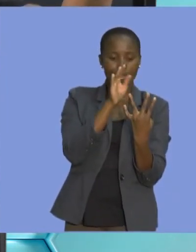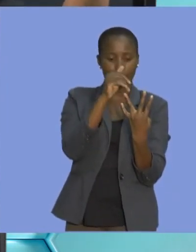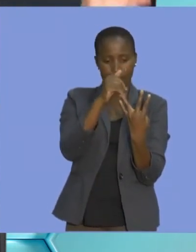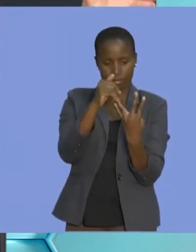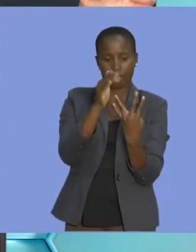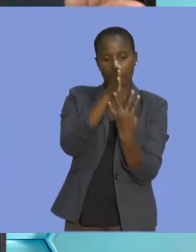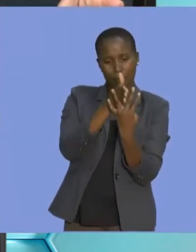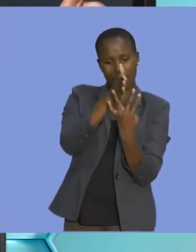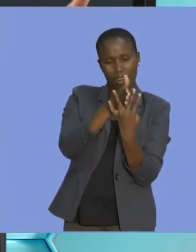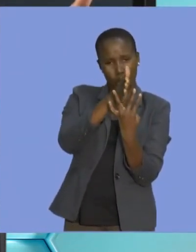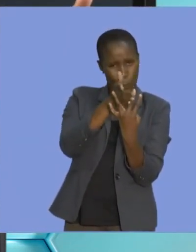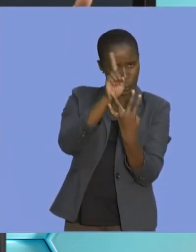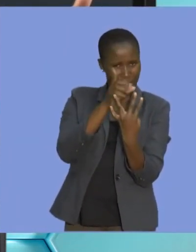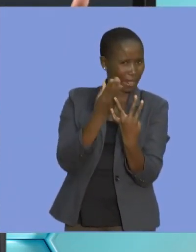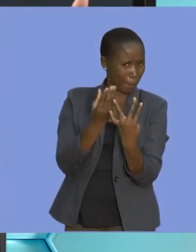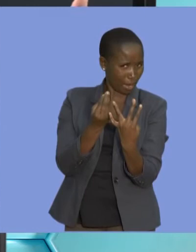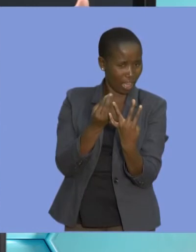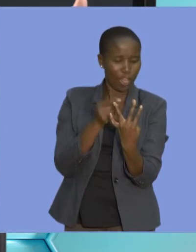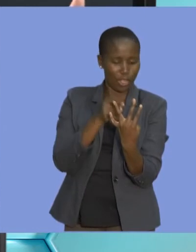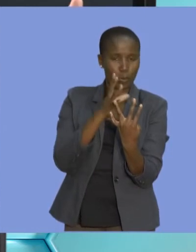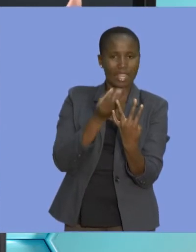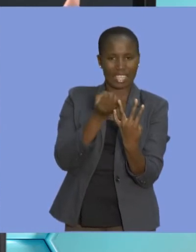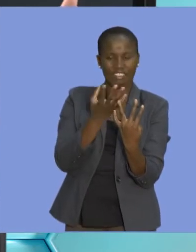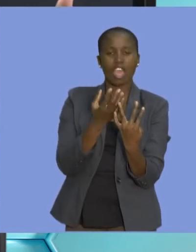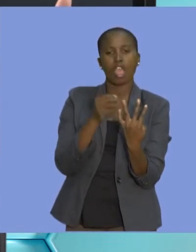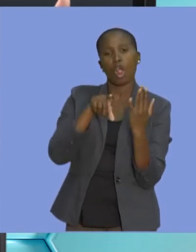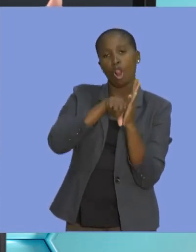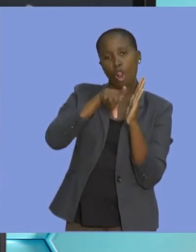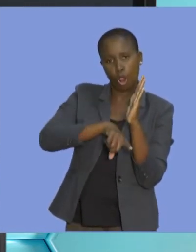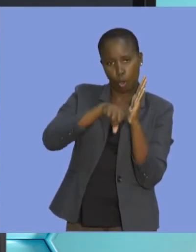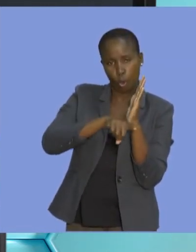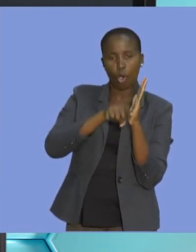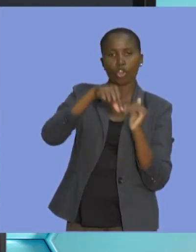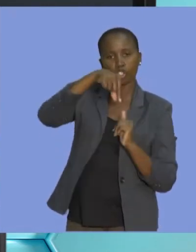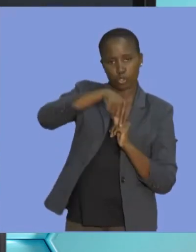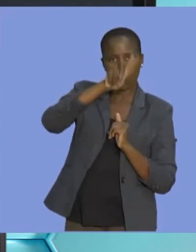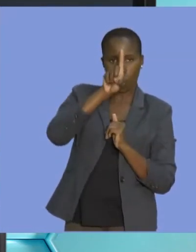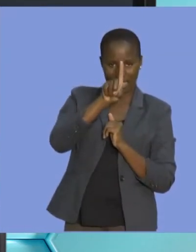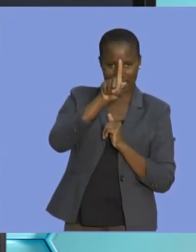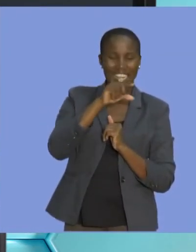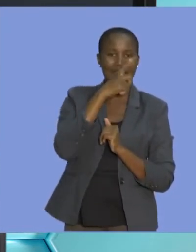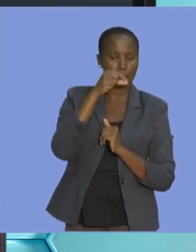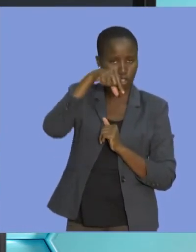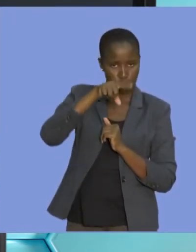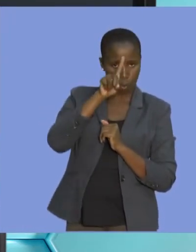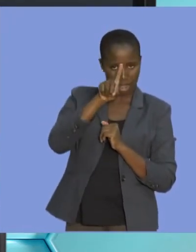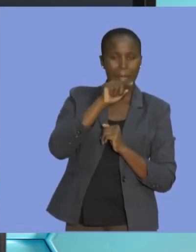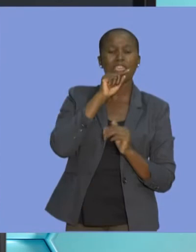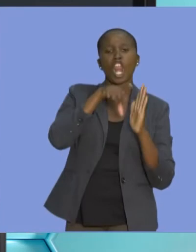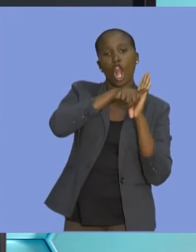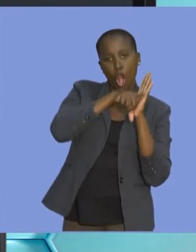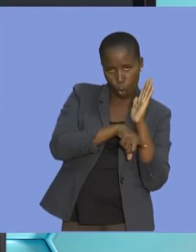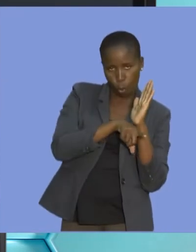first half. That will give you the lower quartile, or Q1. When I say Q1 is the lower